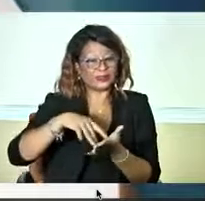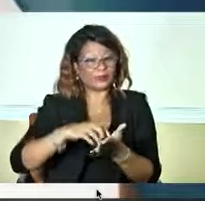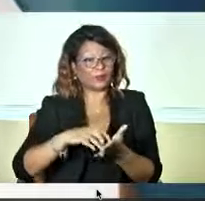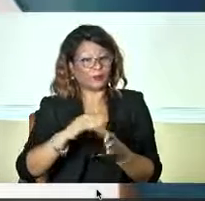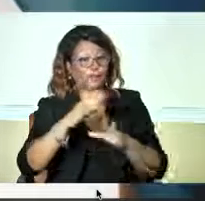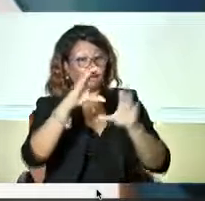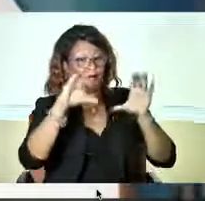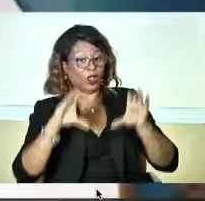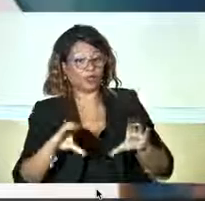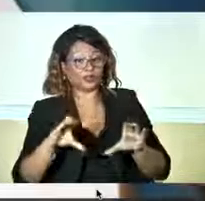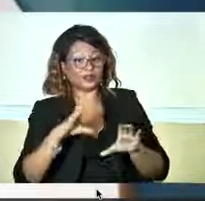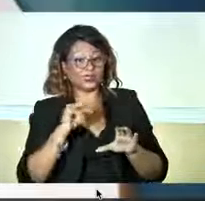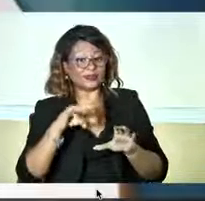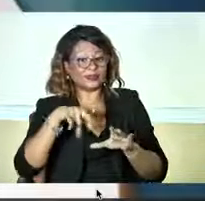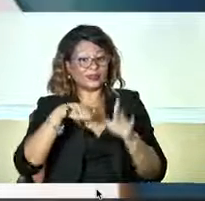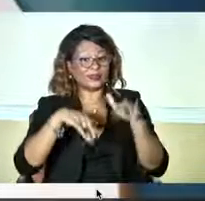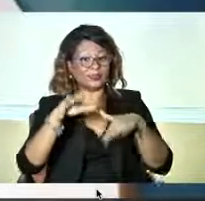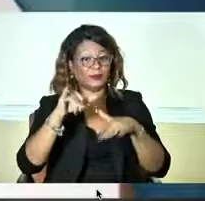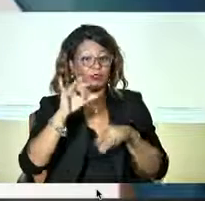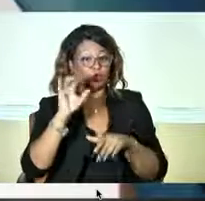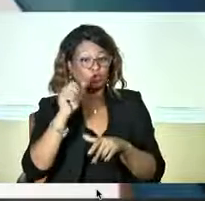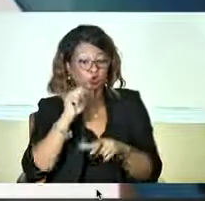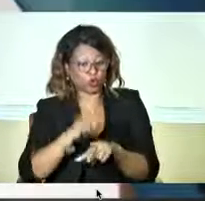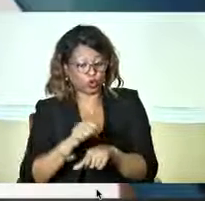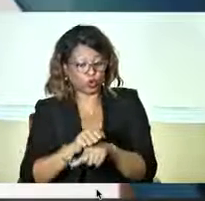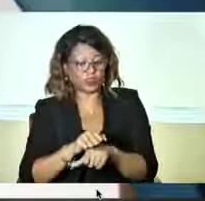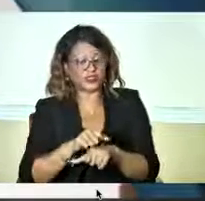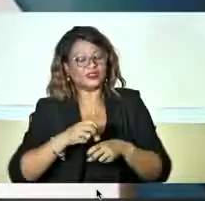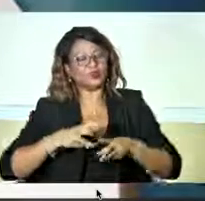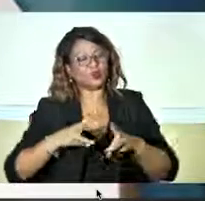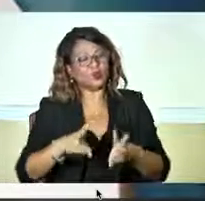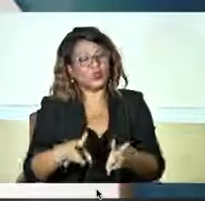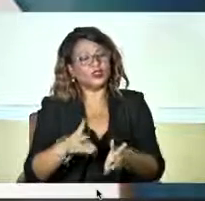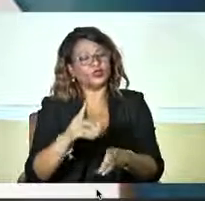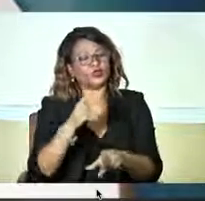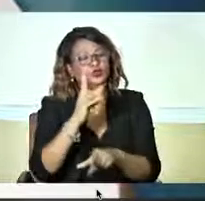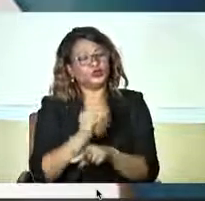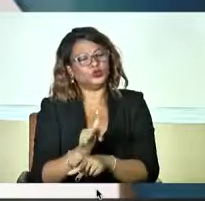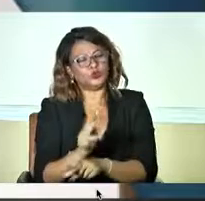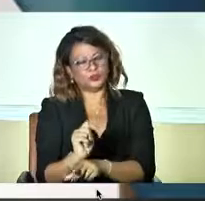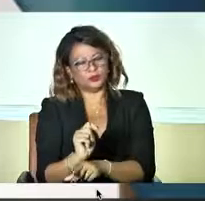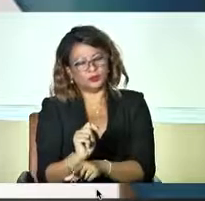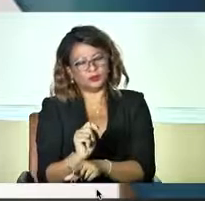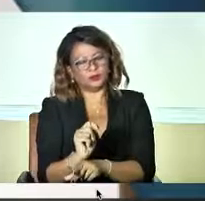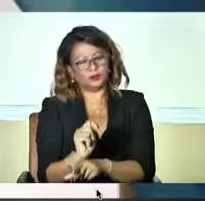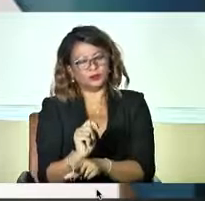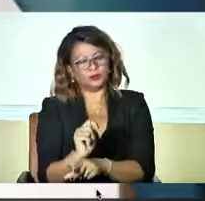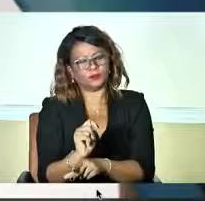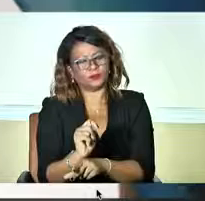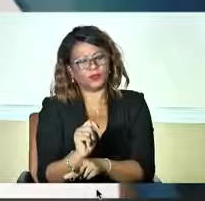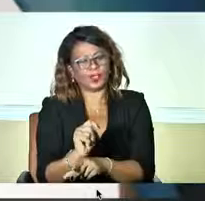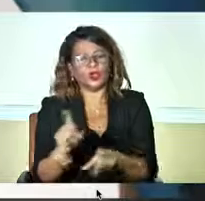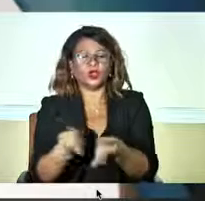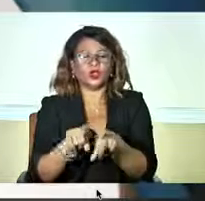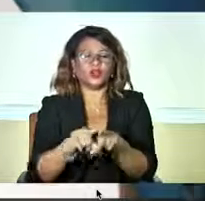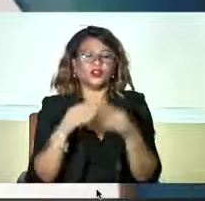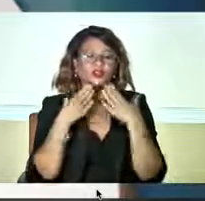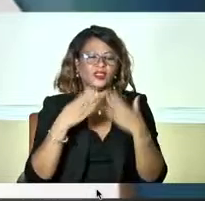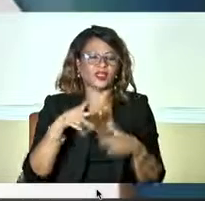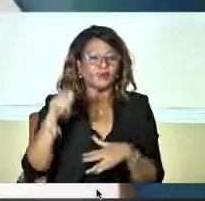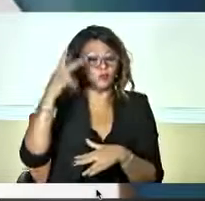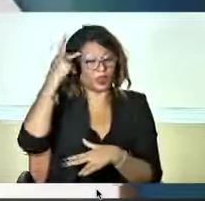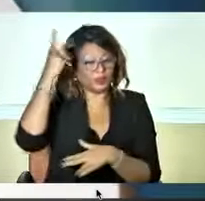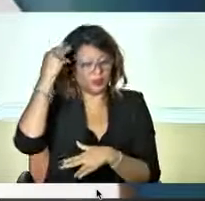blocks and stepping stones is the way you use them. I want to also thank the Prime